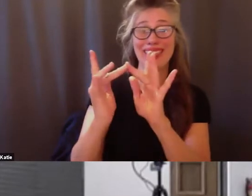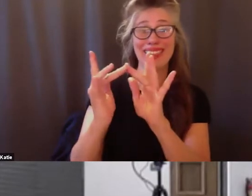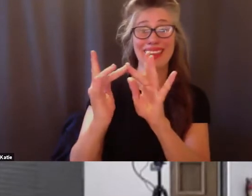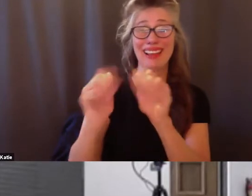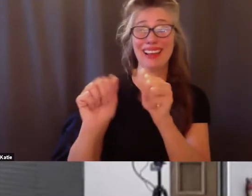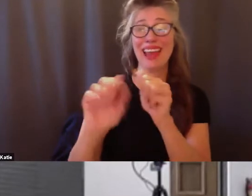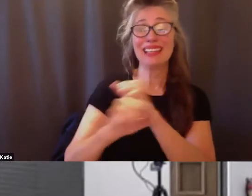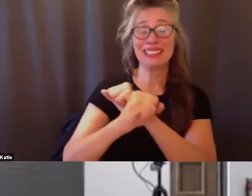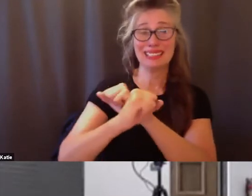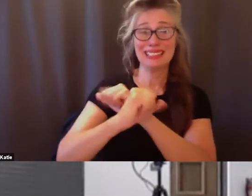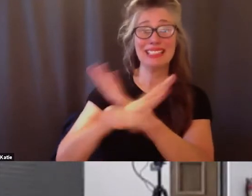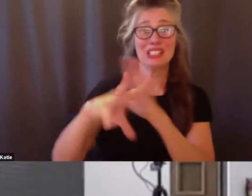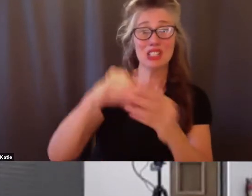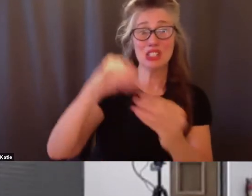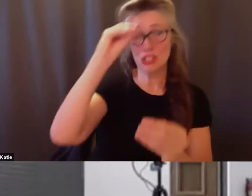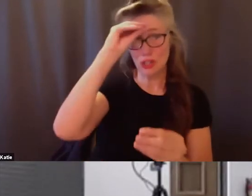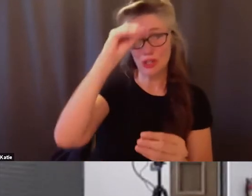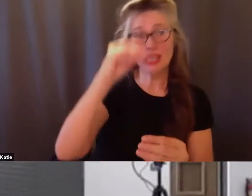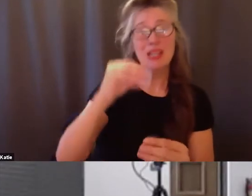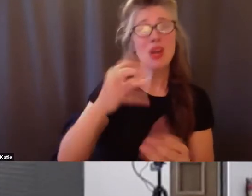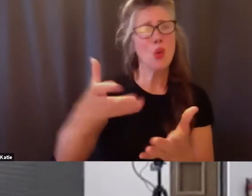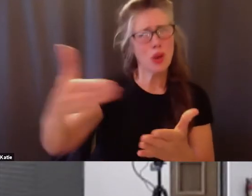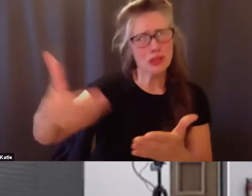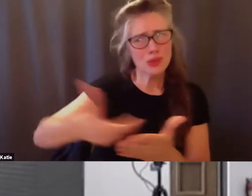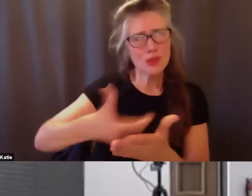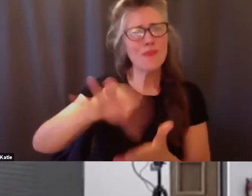partner with the administration at Alta Vista La Cuesta